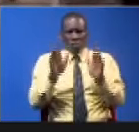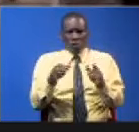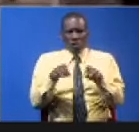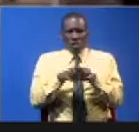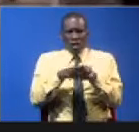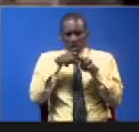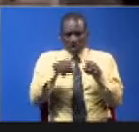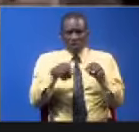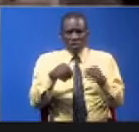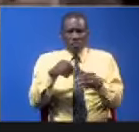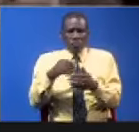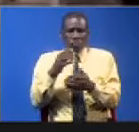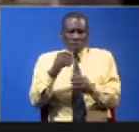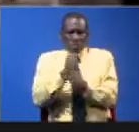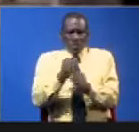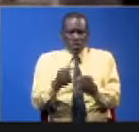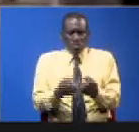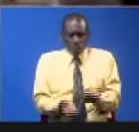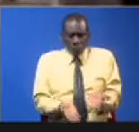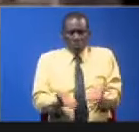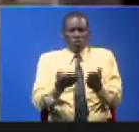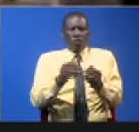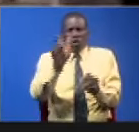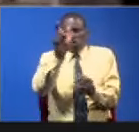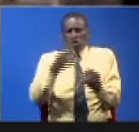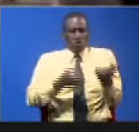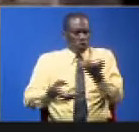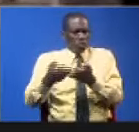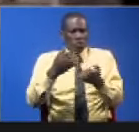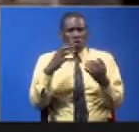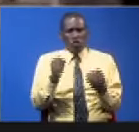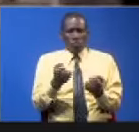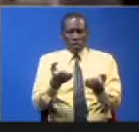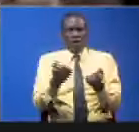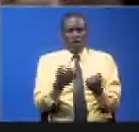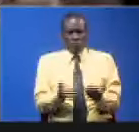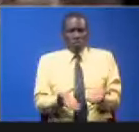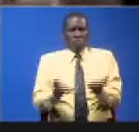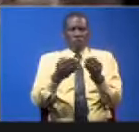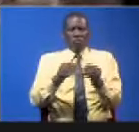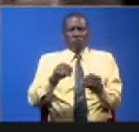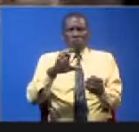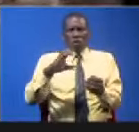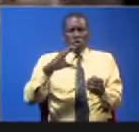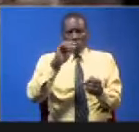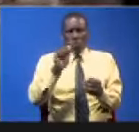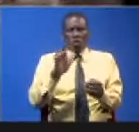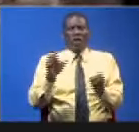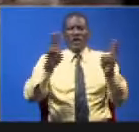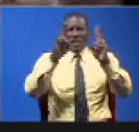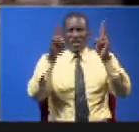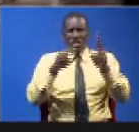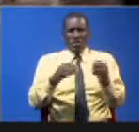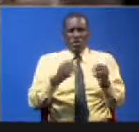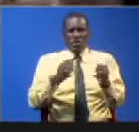would lead to the revival of the region's economy, hence the need to promote local and international tourism through the beaches,